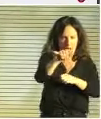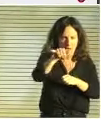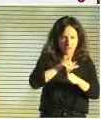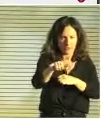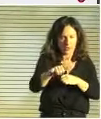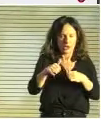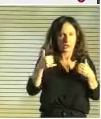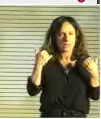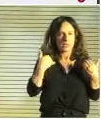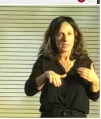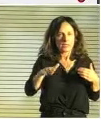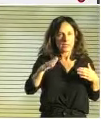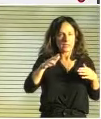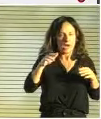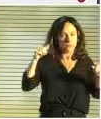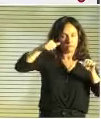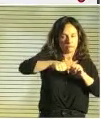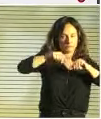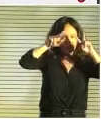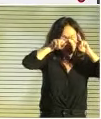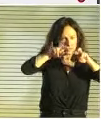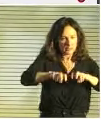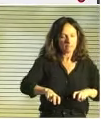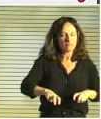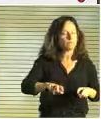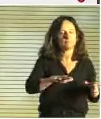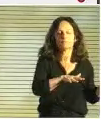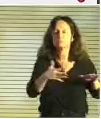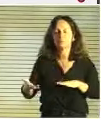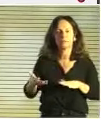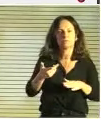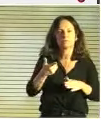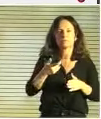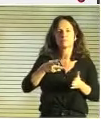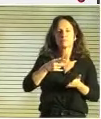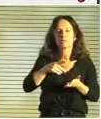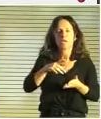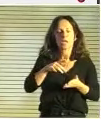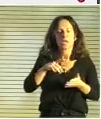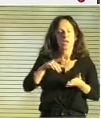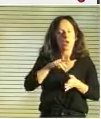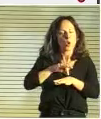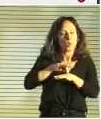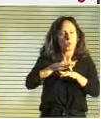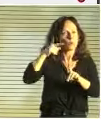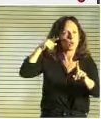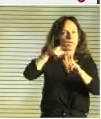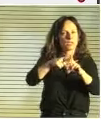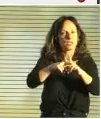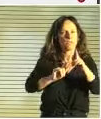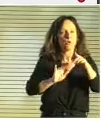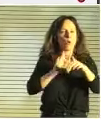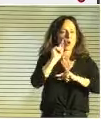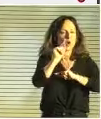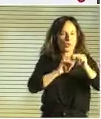and a roadmap how to reduce our emission. This has been, as was mentioned before, checked by the